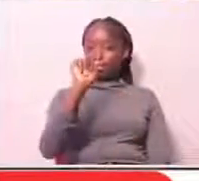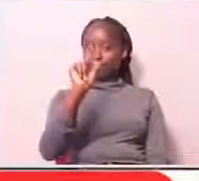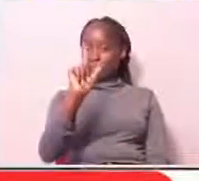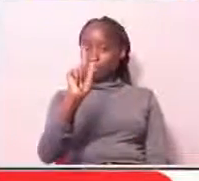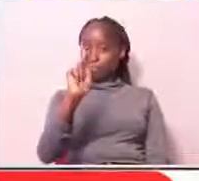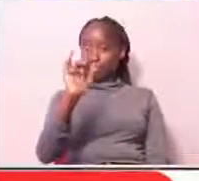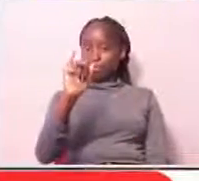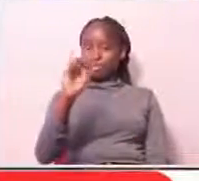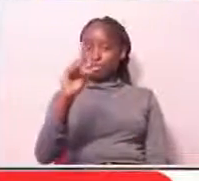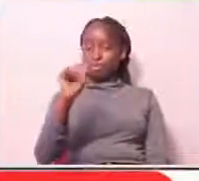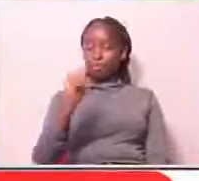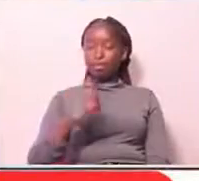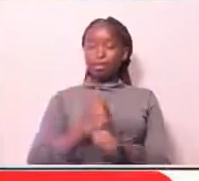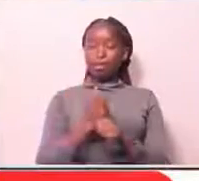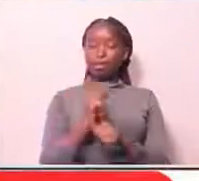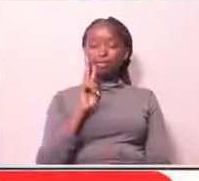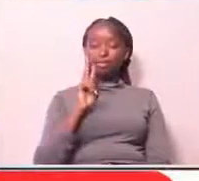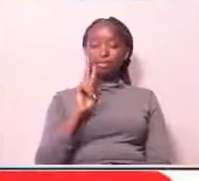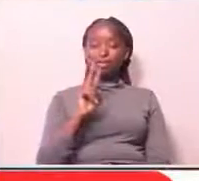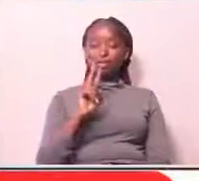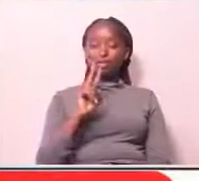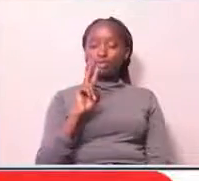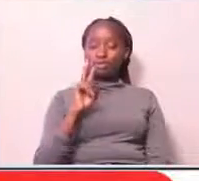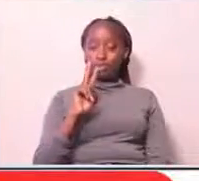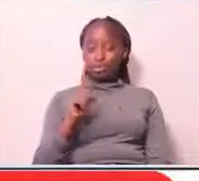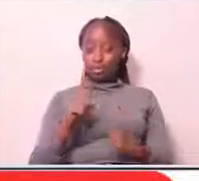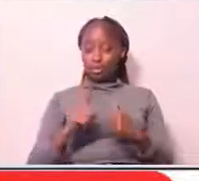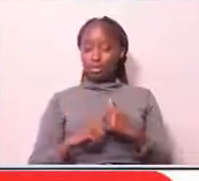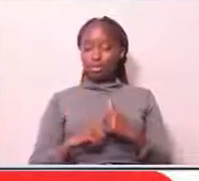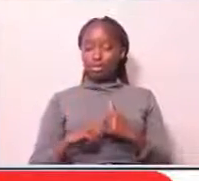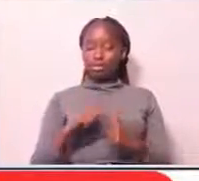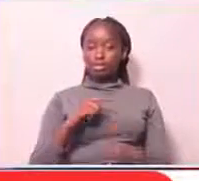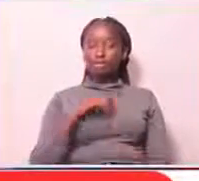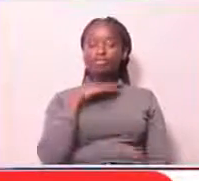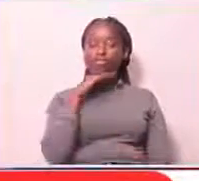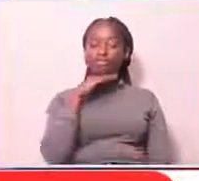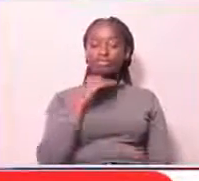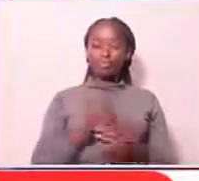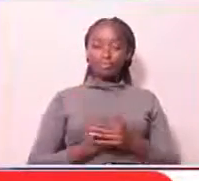224. Elizabeth Atieno, TV47, Nairobi.